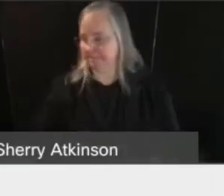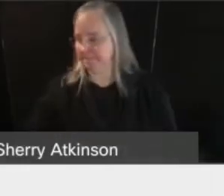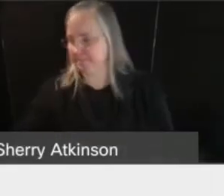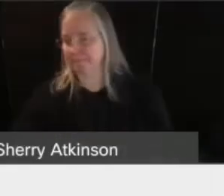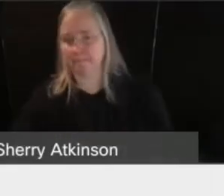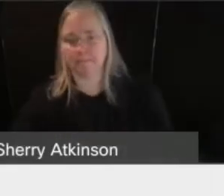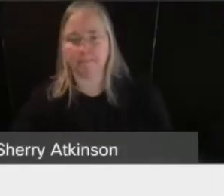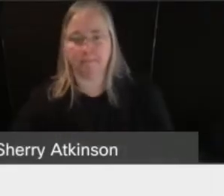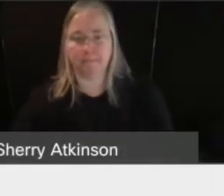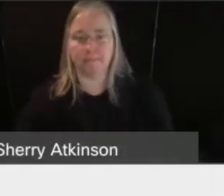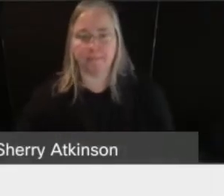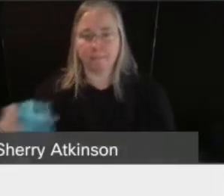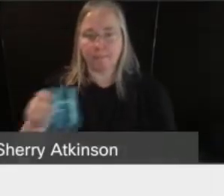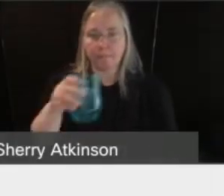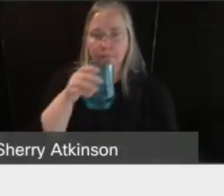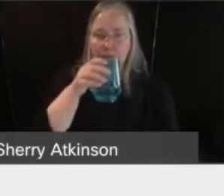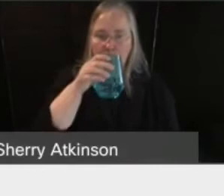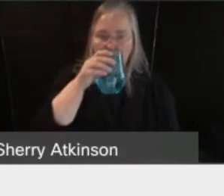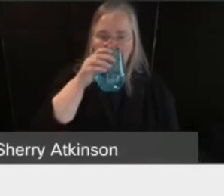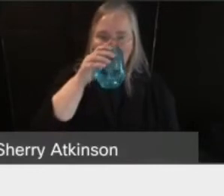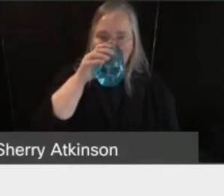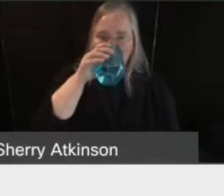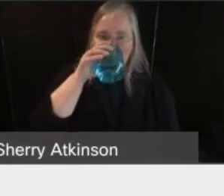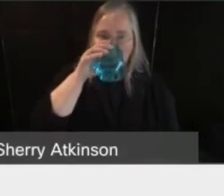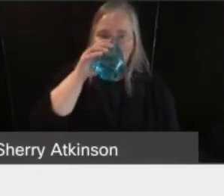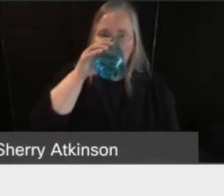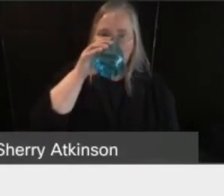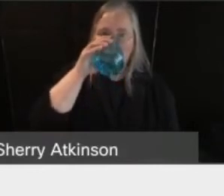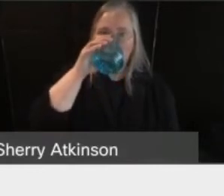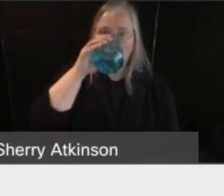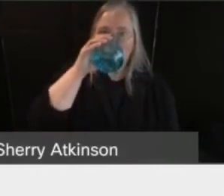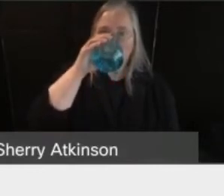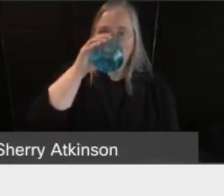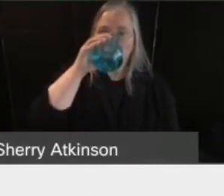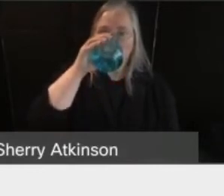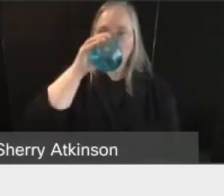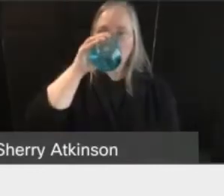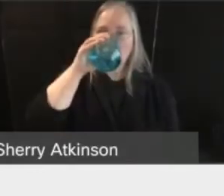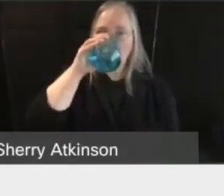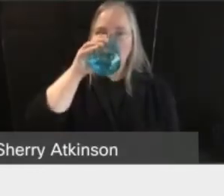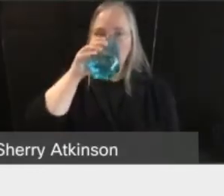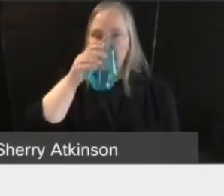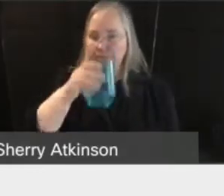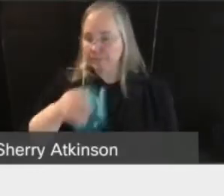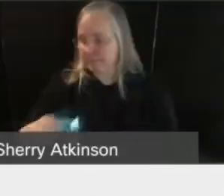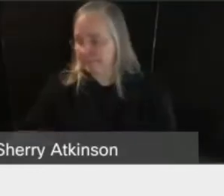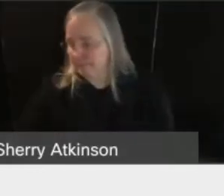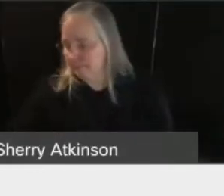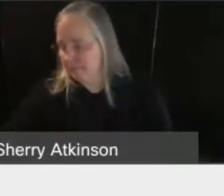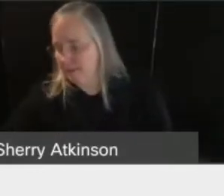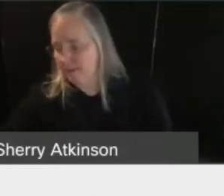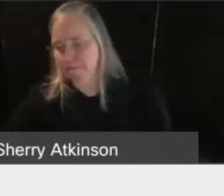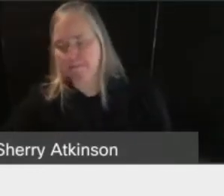right. Is that because you have another screen? Sometimes that happens.